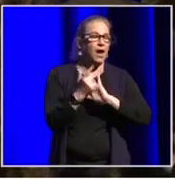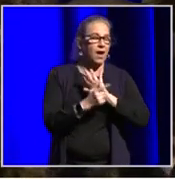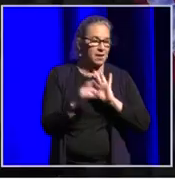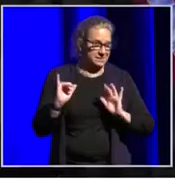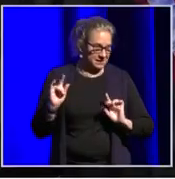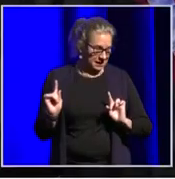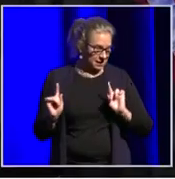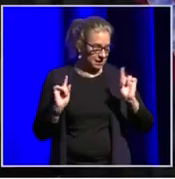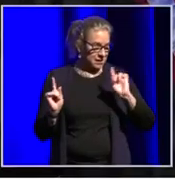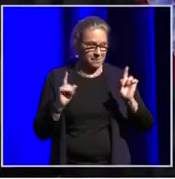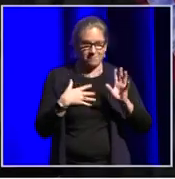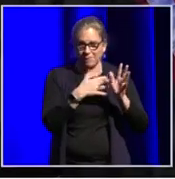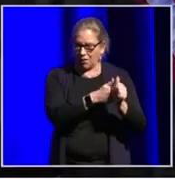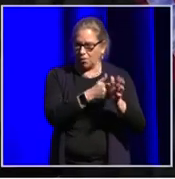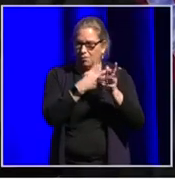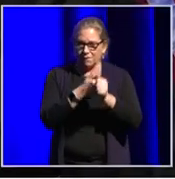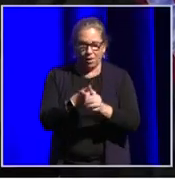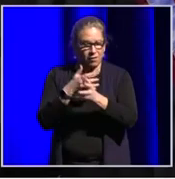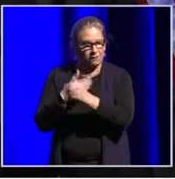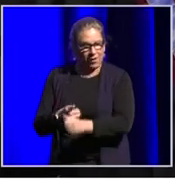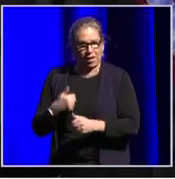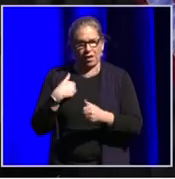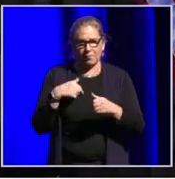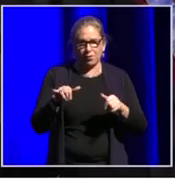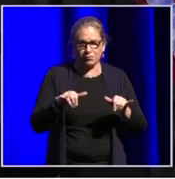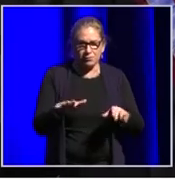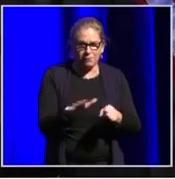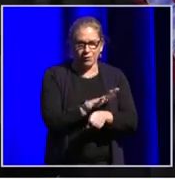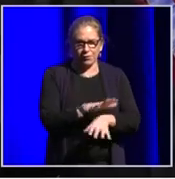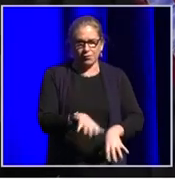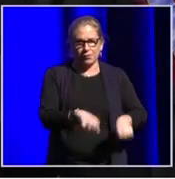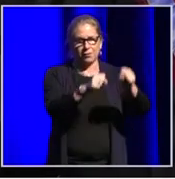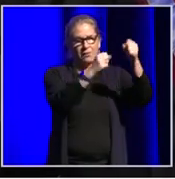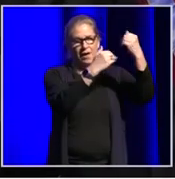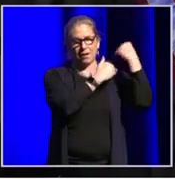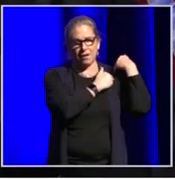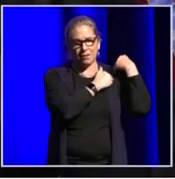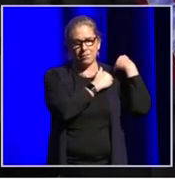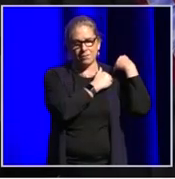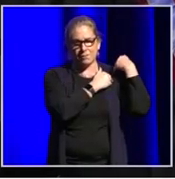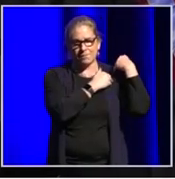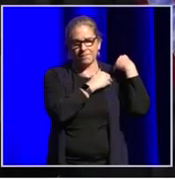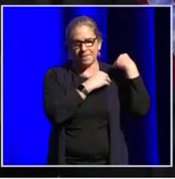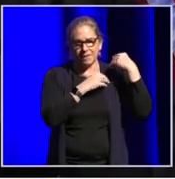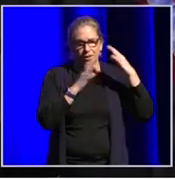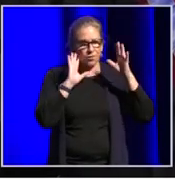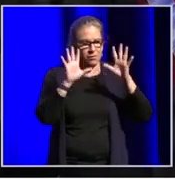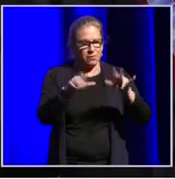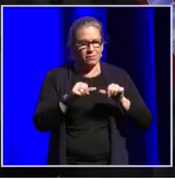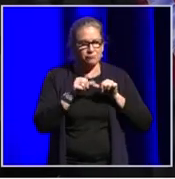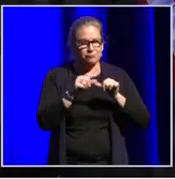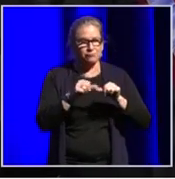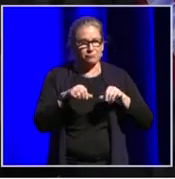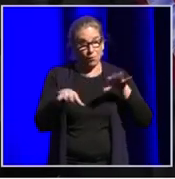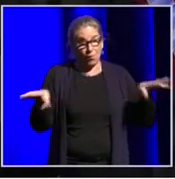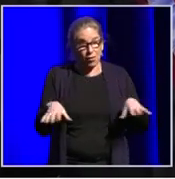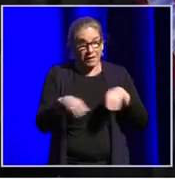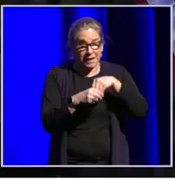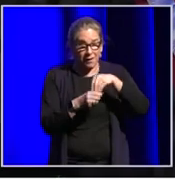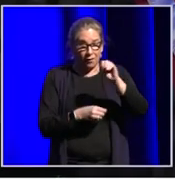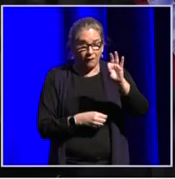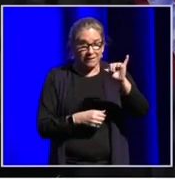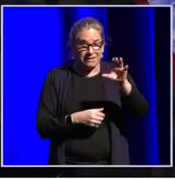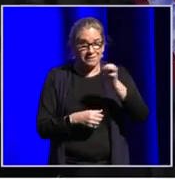will faithfully discharge. And will faithfully discharge. The duties of the office. The duties of the office. Of member of